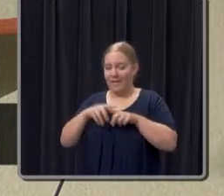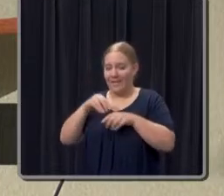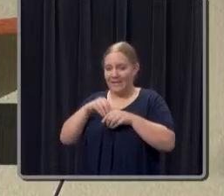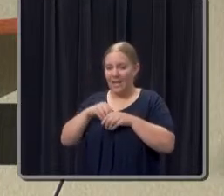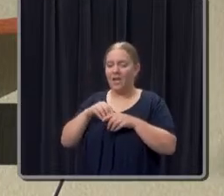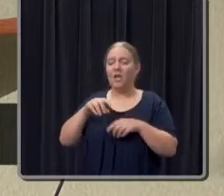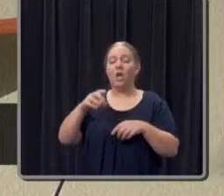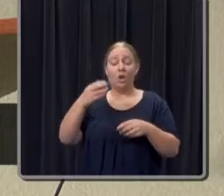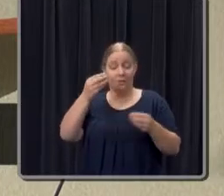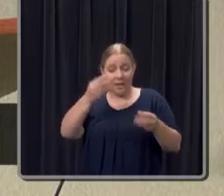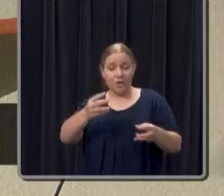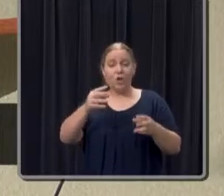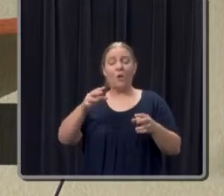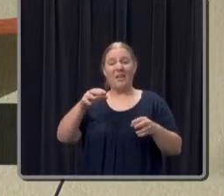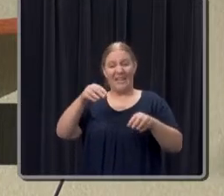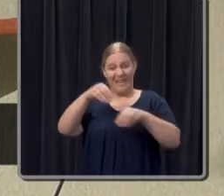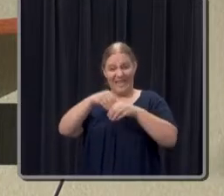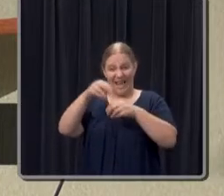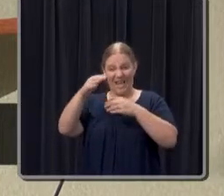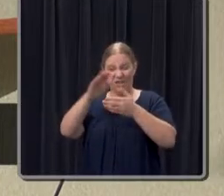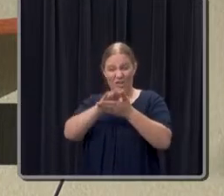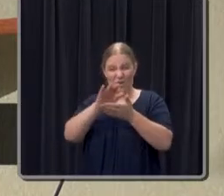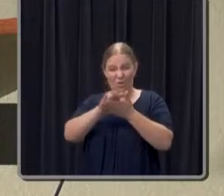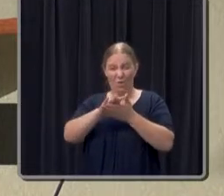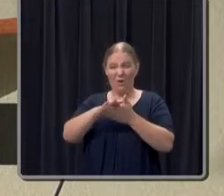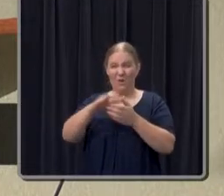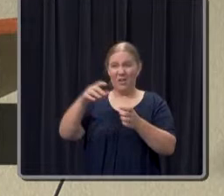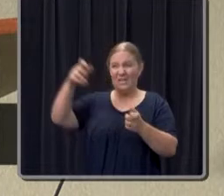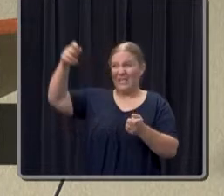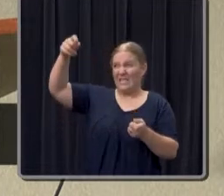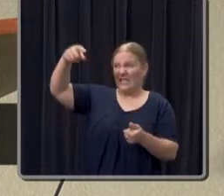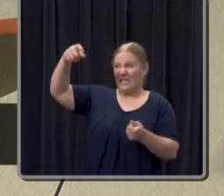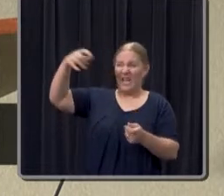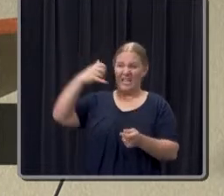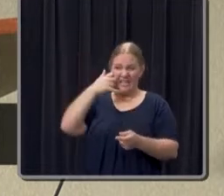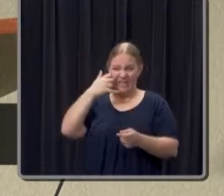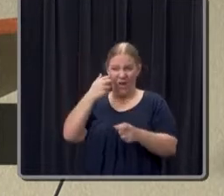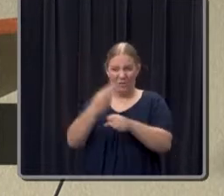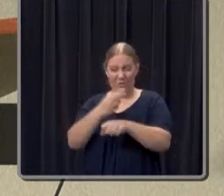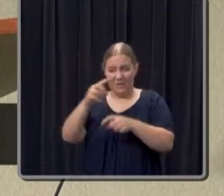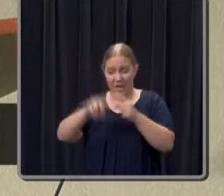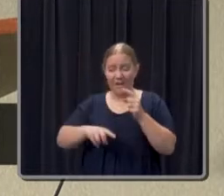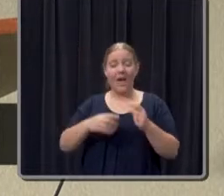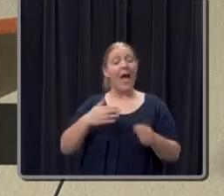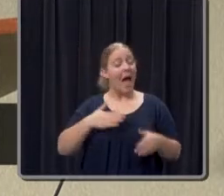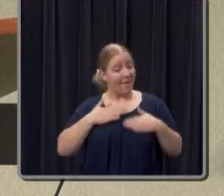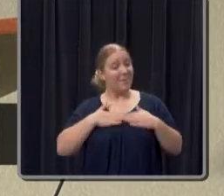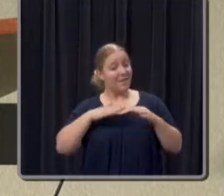spotty. This needs to be addressed and improved with carriers. I'm very glad that the child is okay.